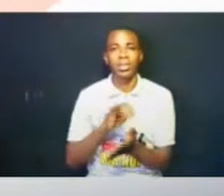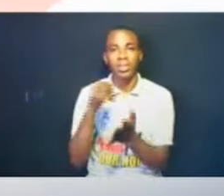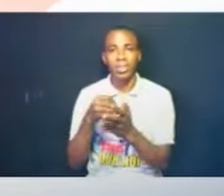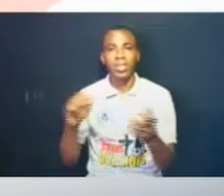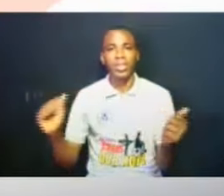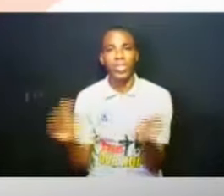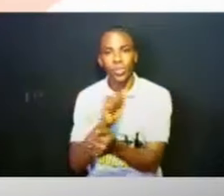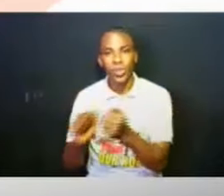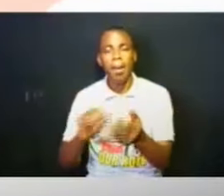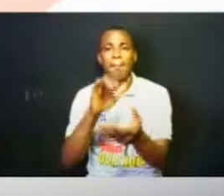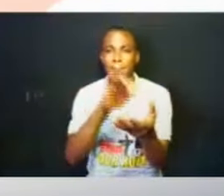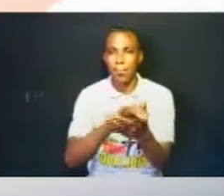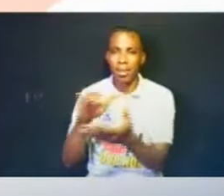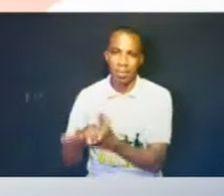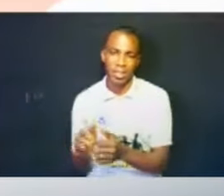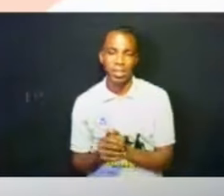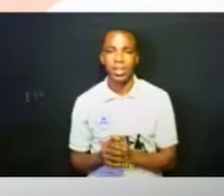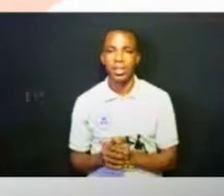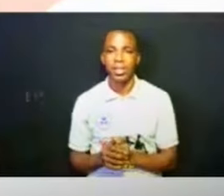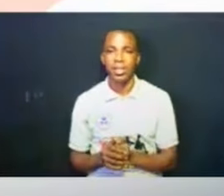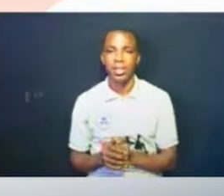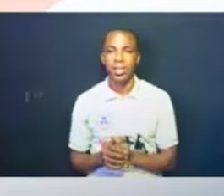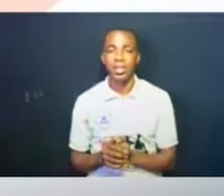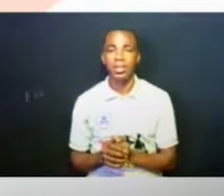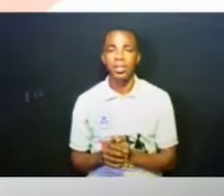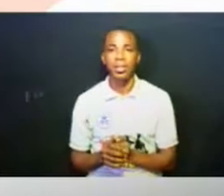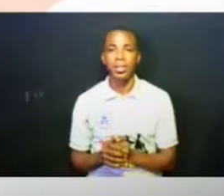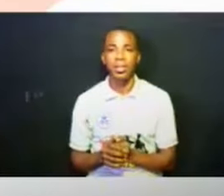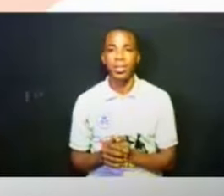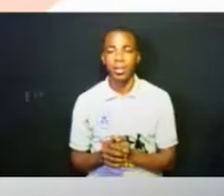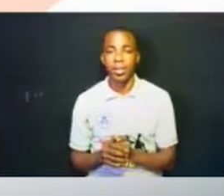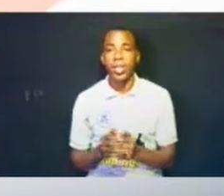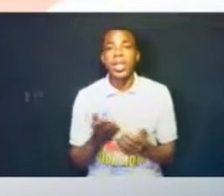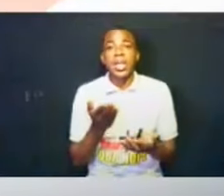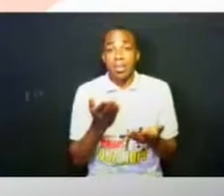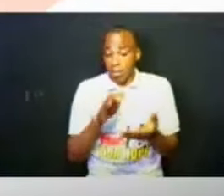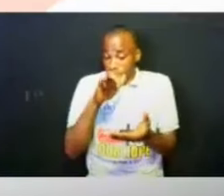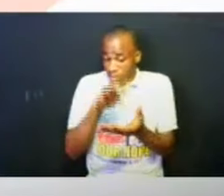destroys marriages. See, in marriage, there could be a